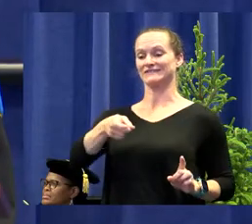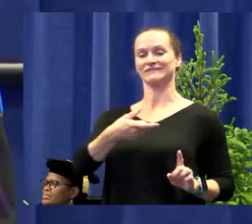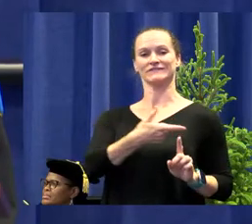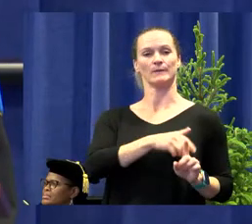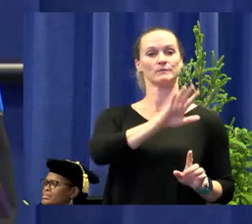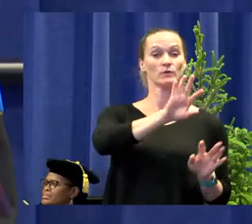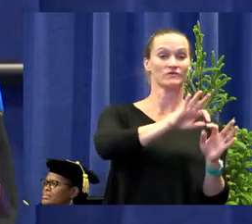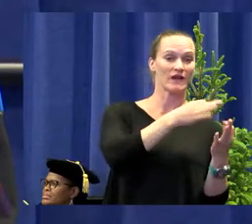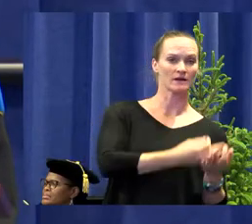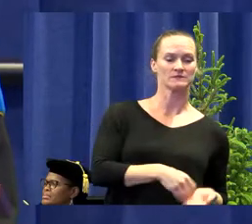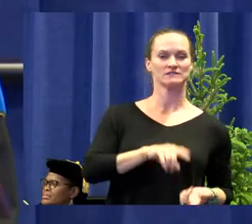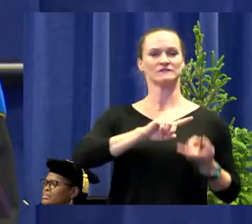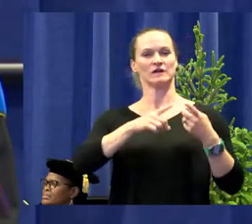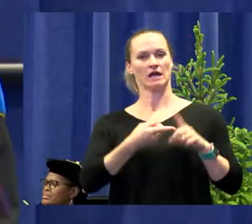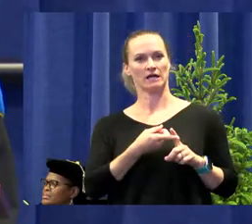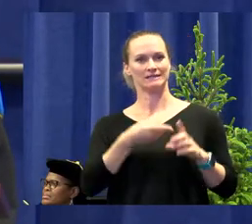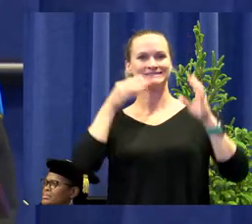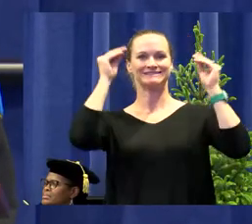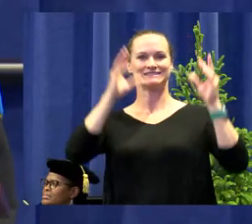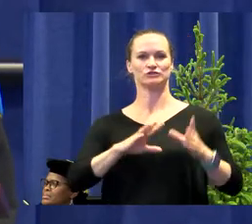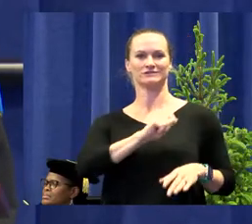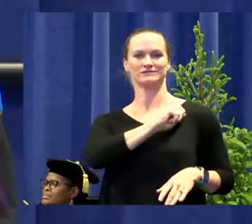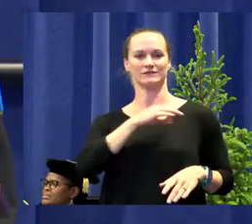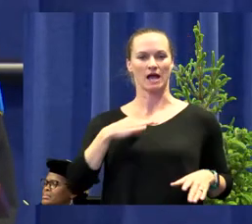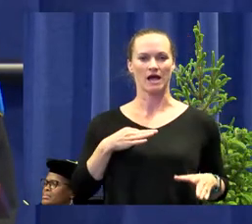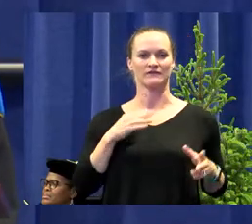faculty and staff, and the many donors and